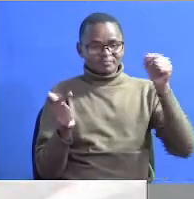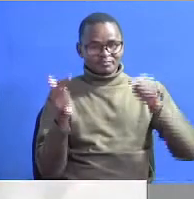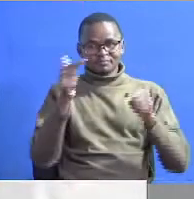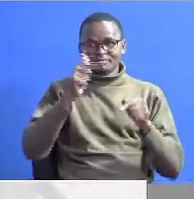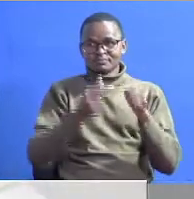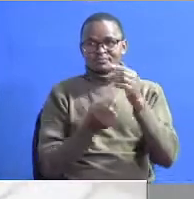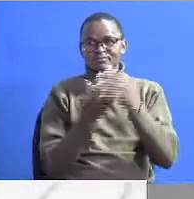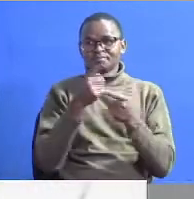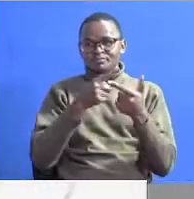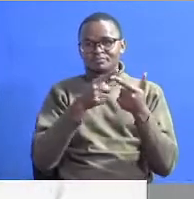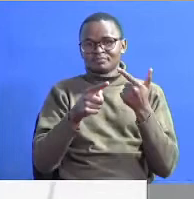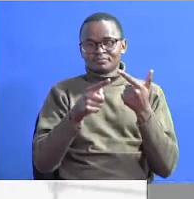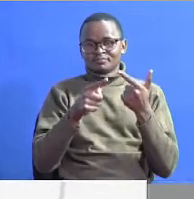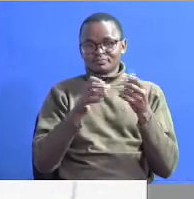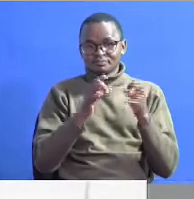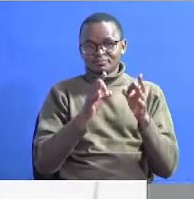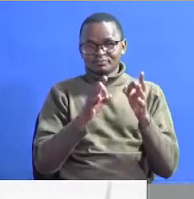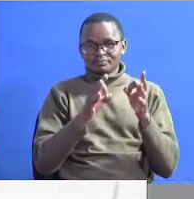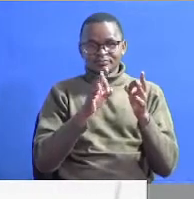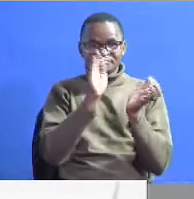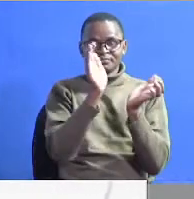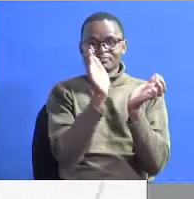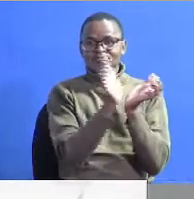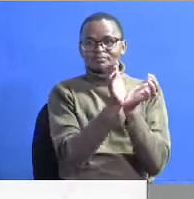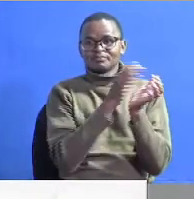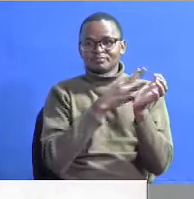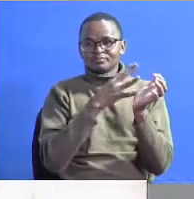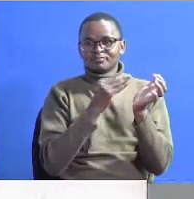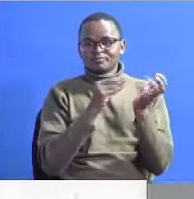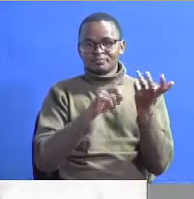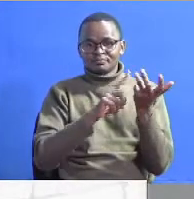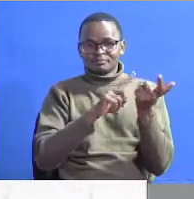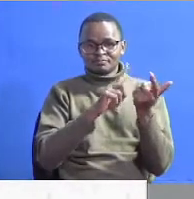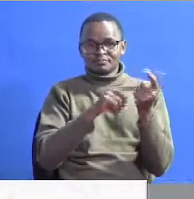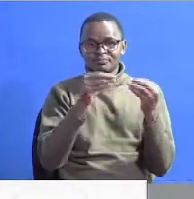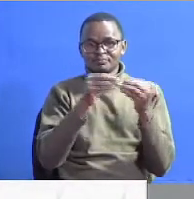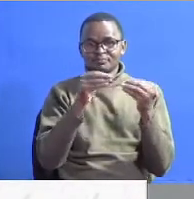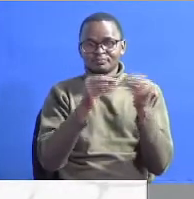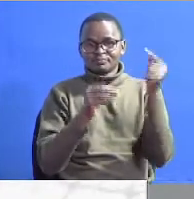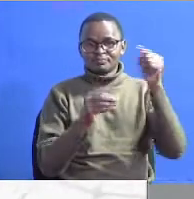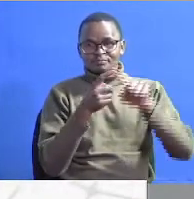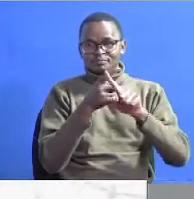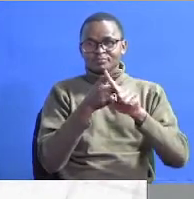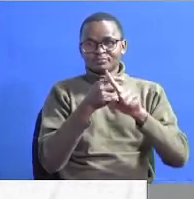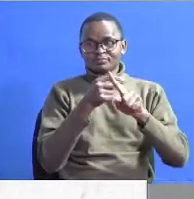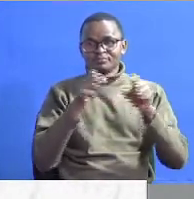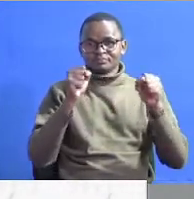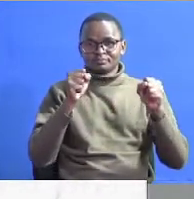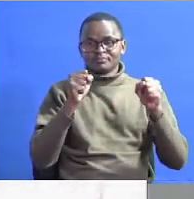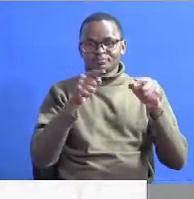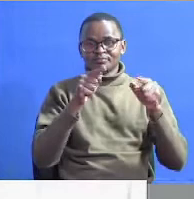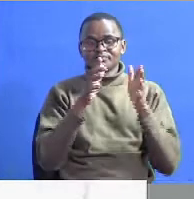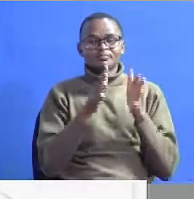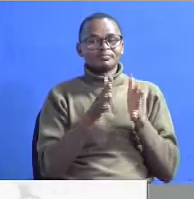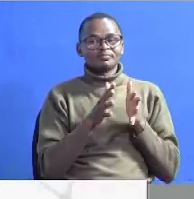the inauguration. But if you go to Kasarani and you count the number of people coming from the stronghold of this person,